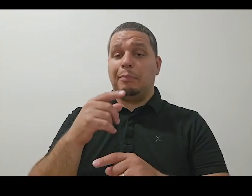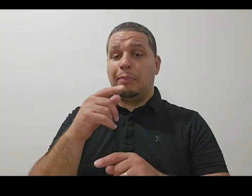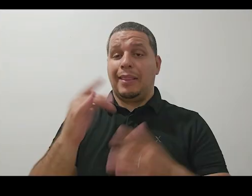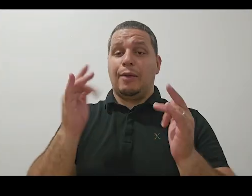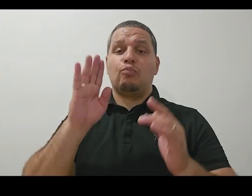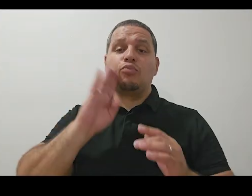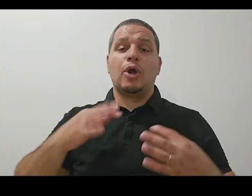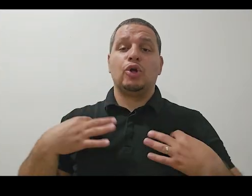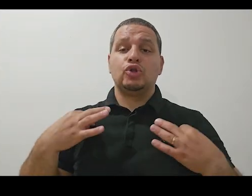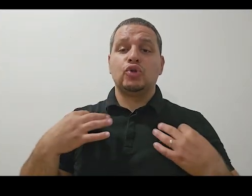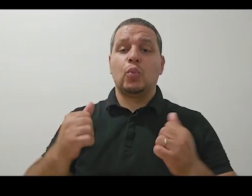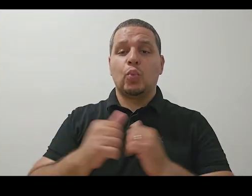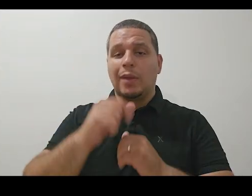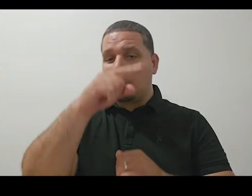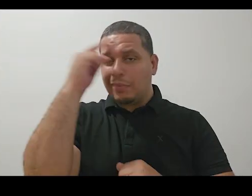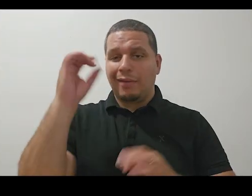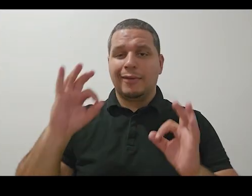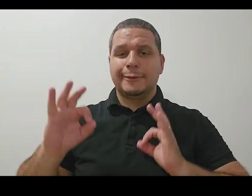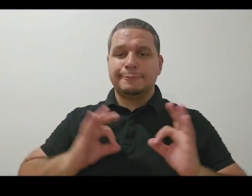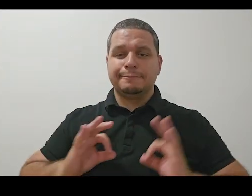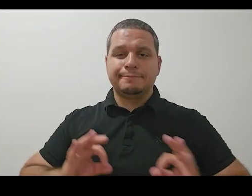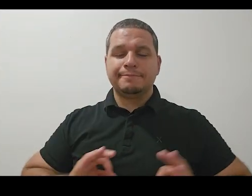with black dots on them.